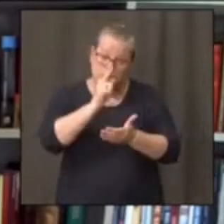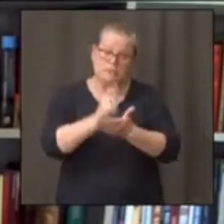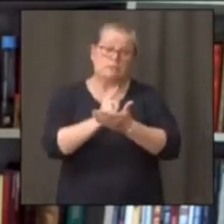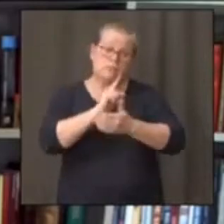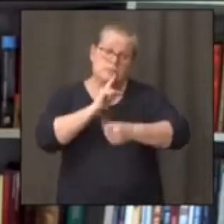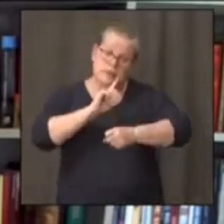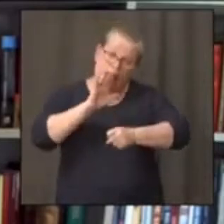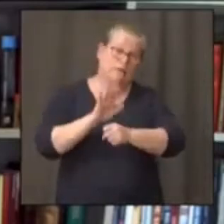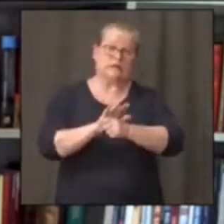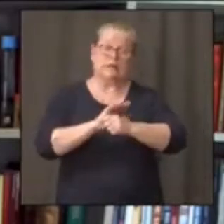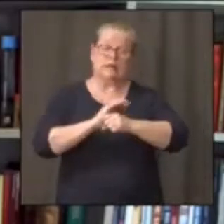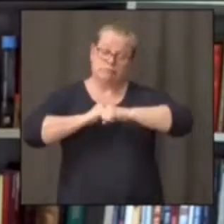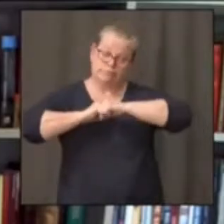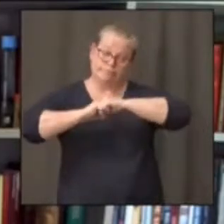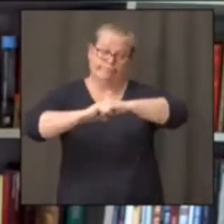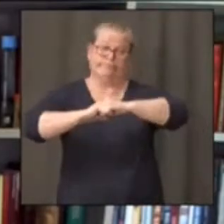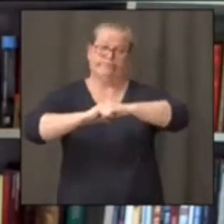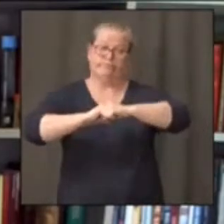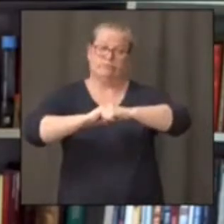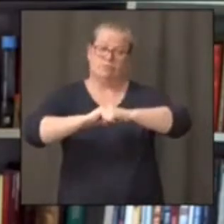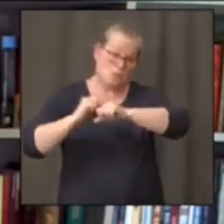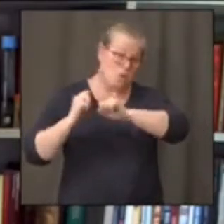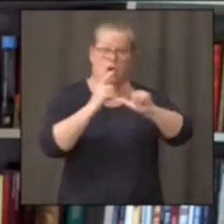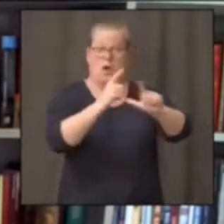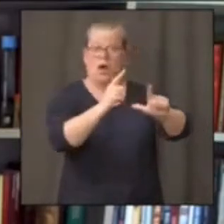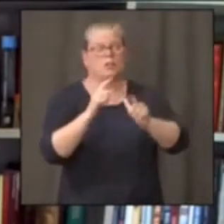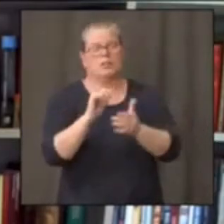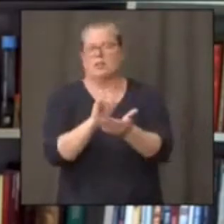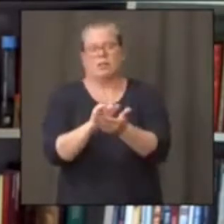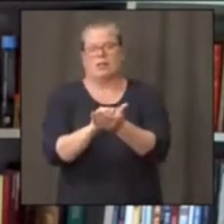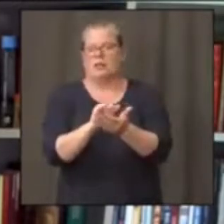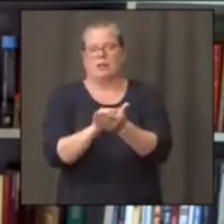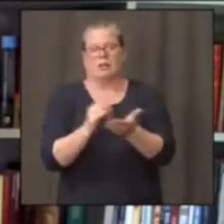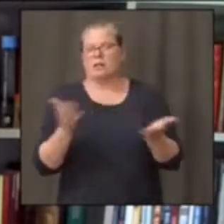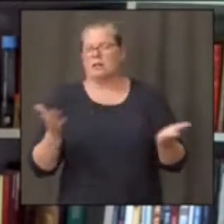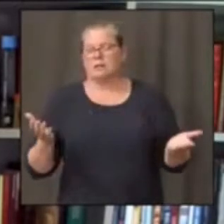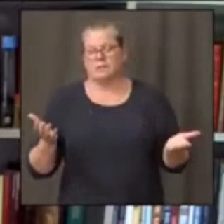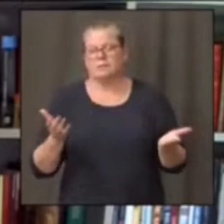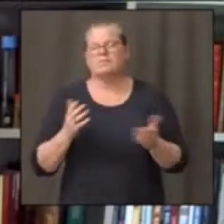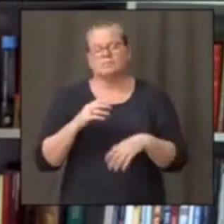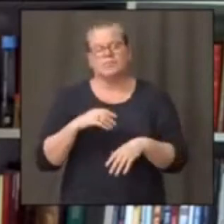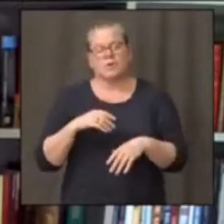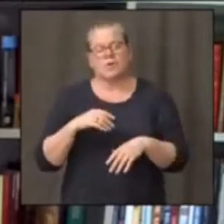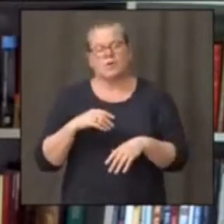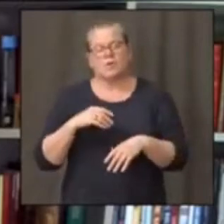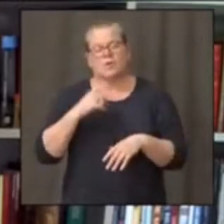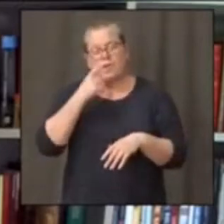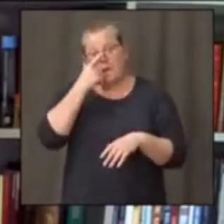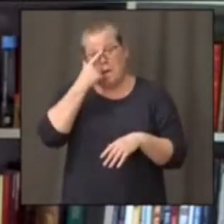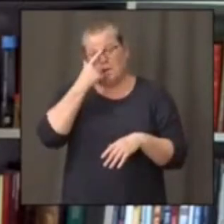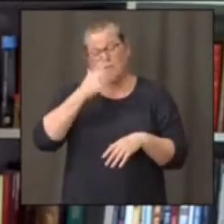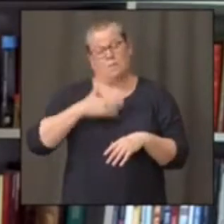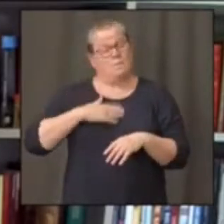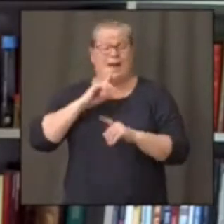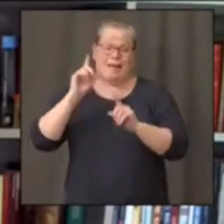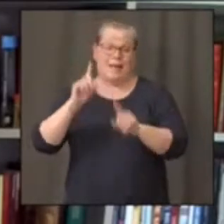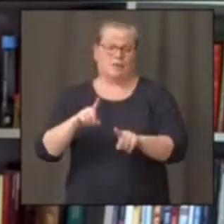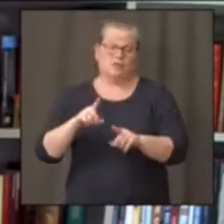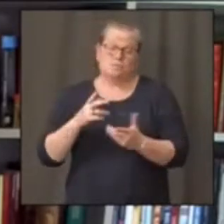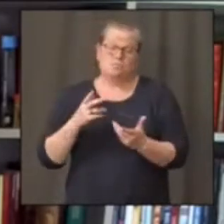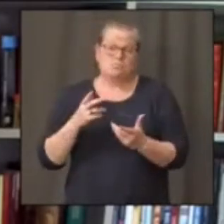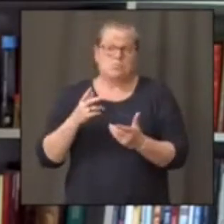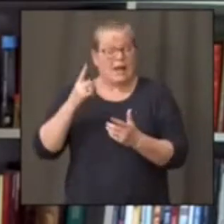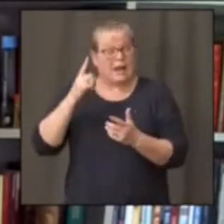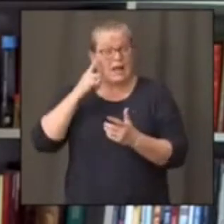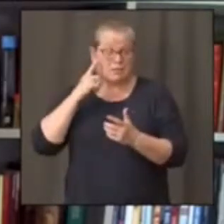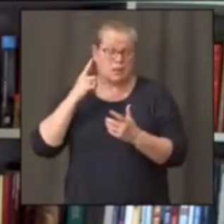or this barrier to prevent people from getting tested. So I think, the answer is, and I think this is in line with what the